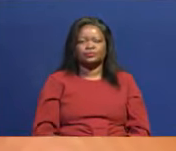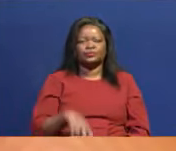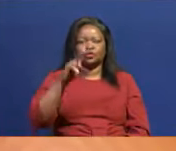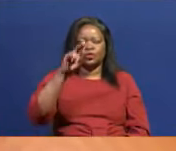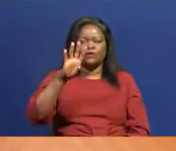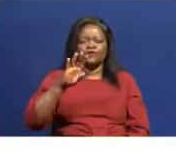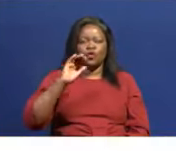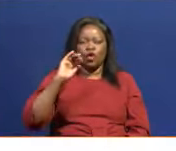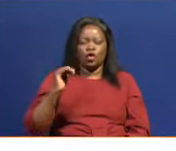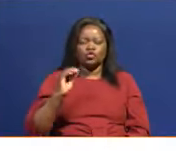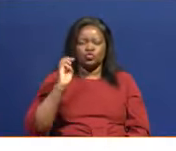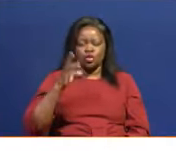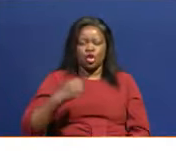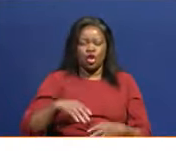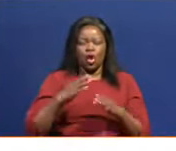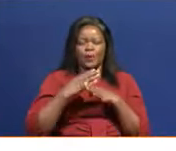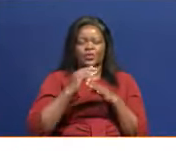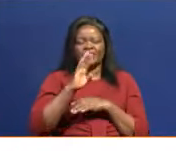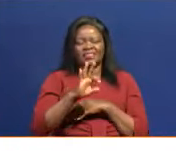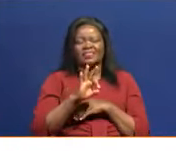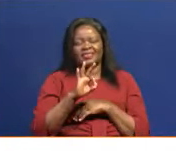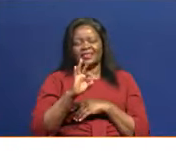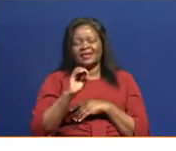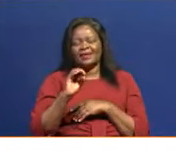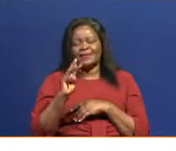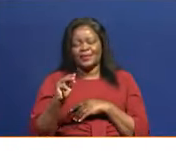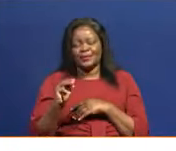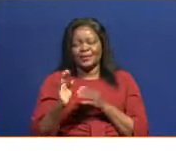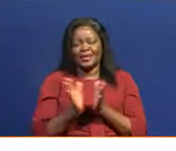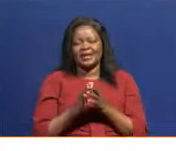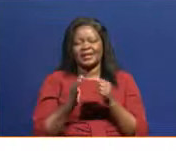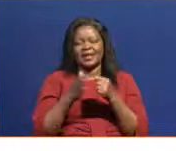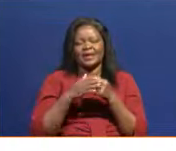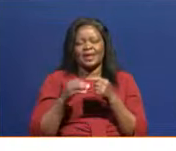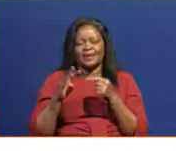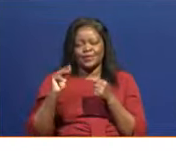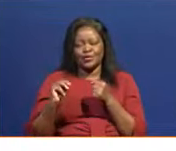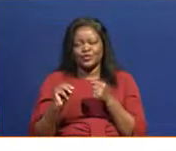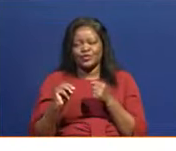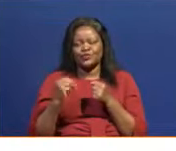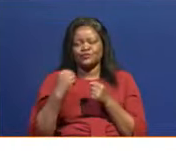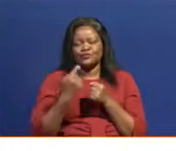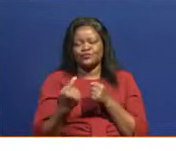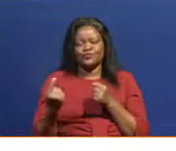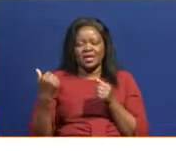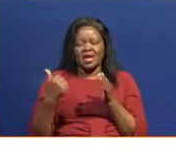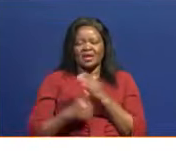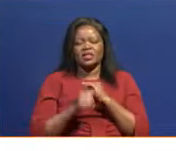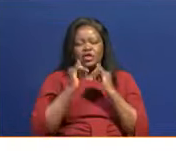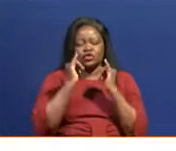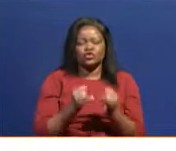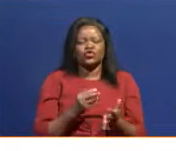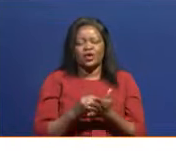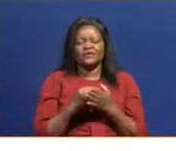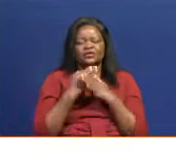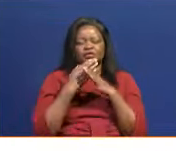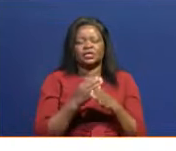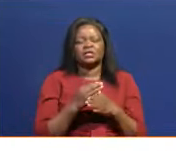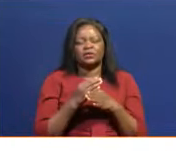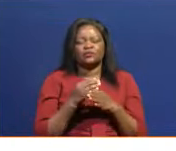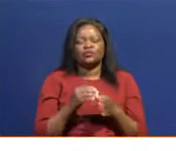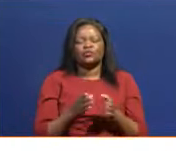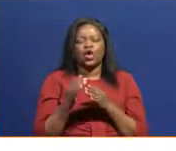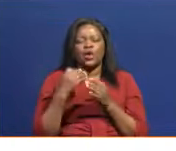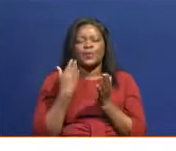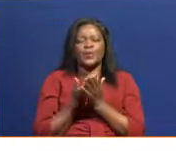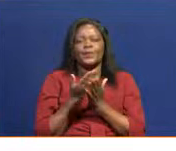24 counties will lose between 300 million shillings and 900 million shillings each under the new revenue sharing formula